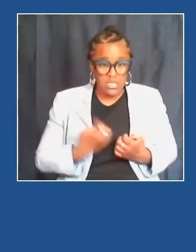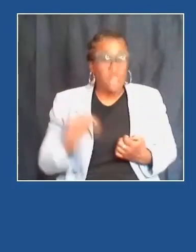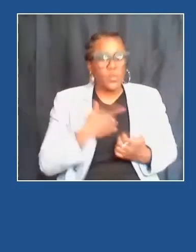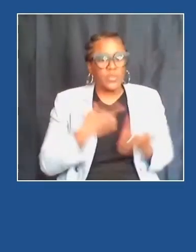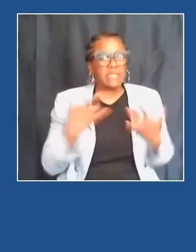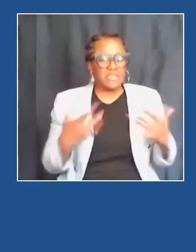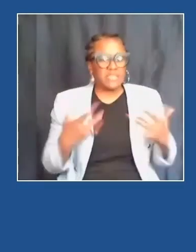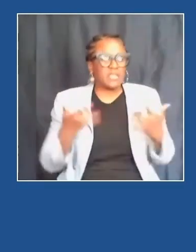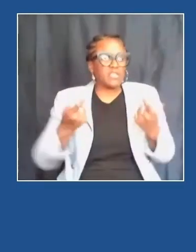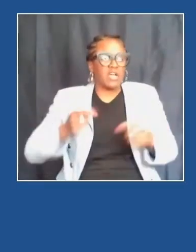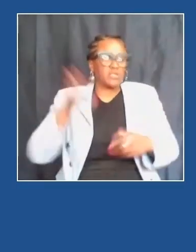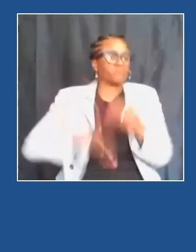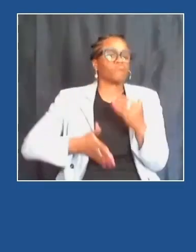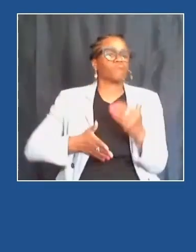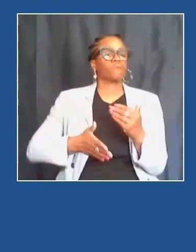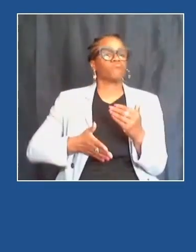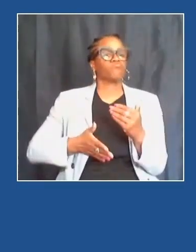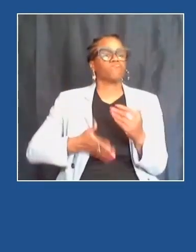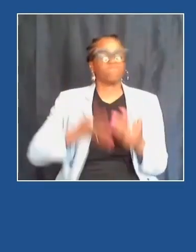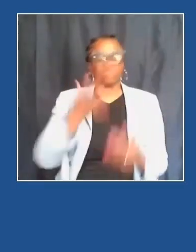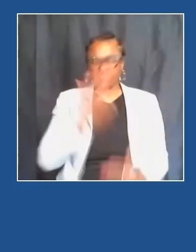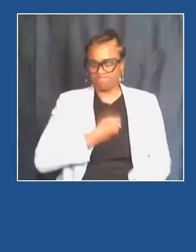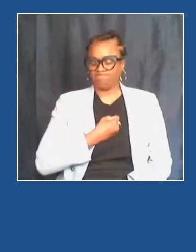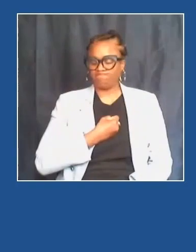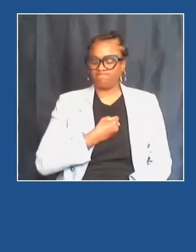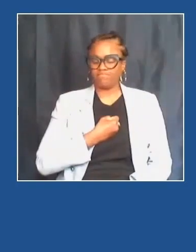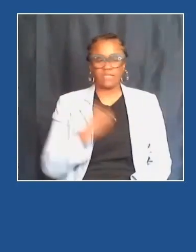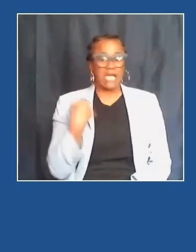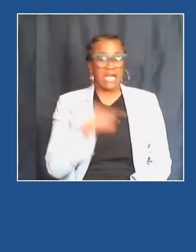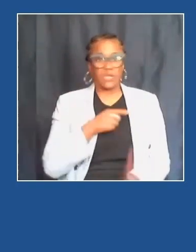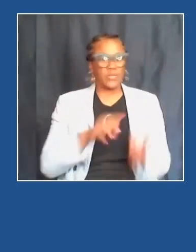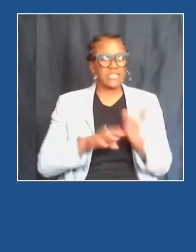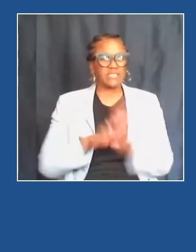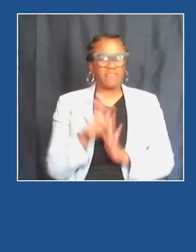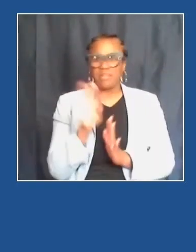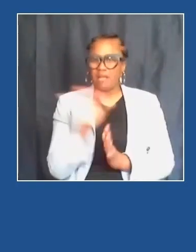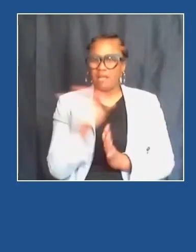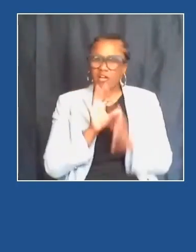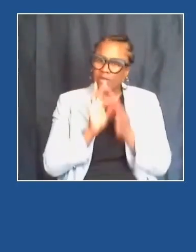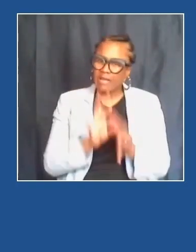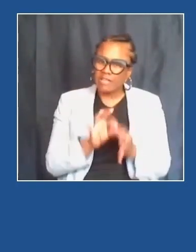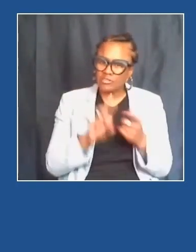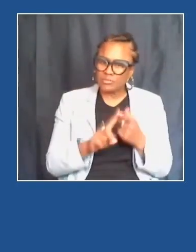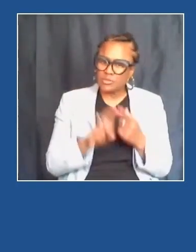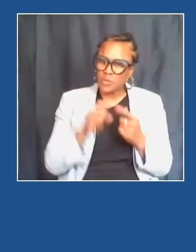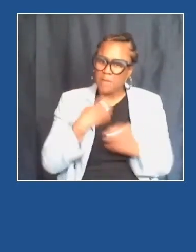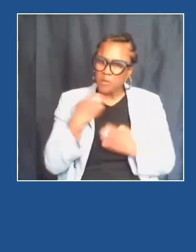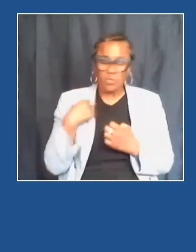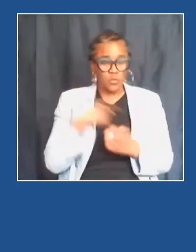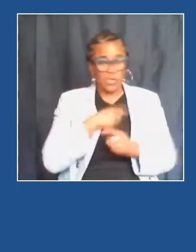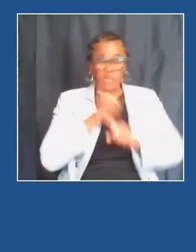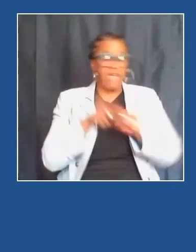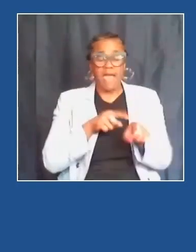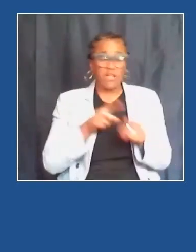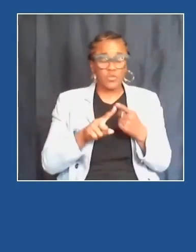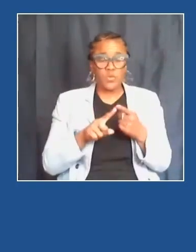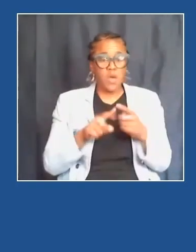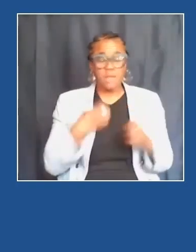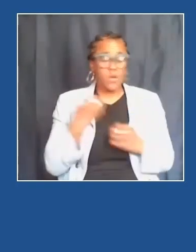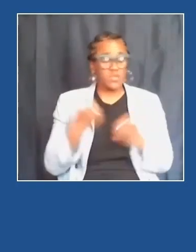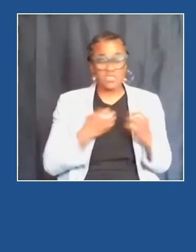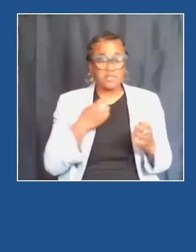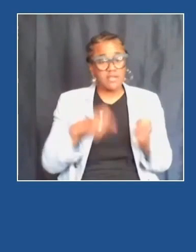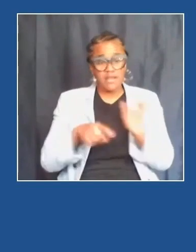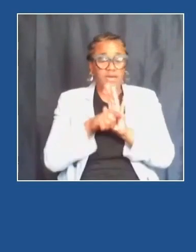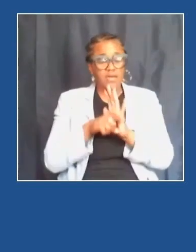try to cut it off. And then we develop almost a relationship to our emotion. We react to our emotions in a